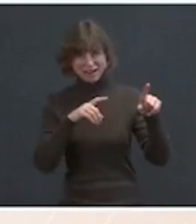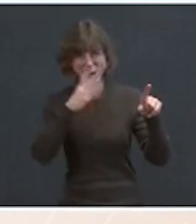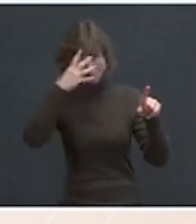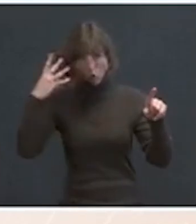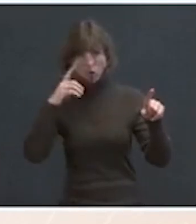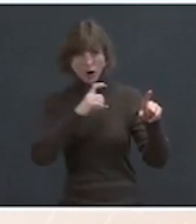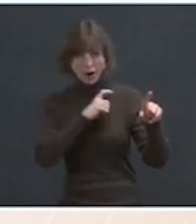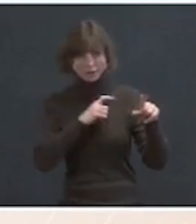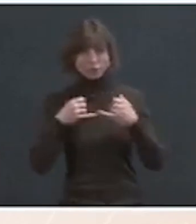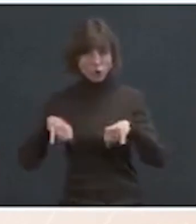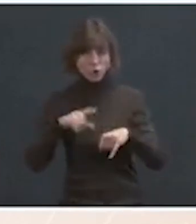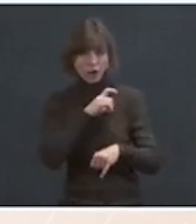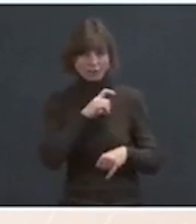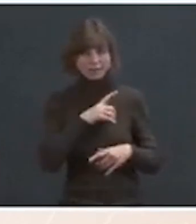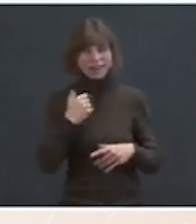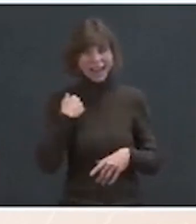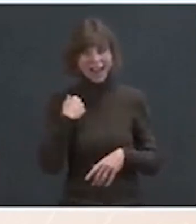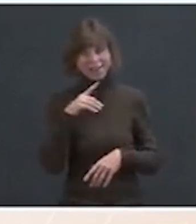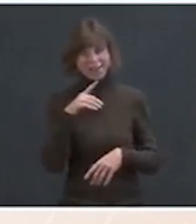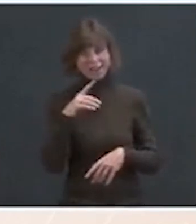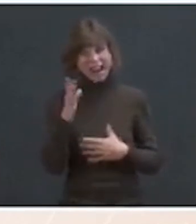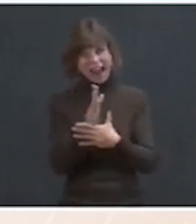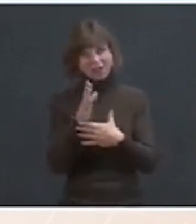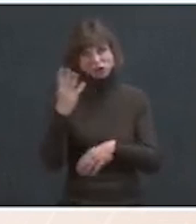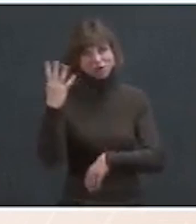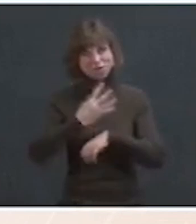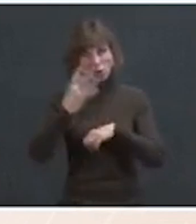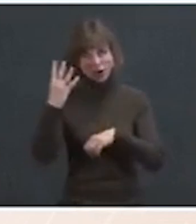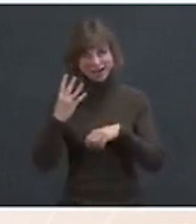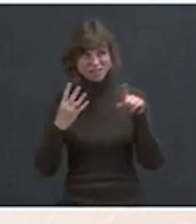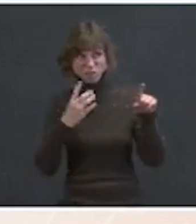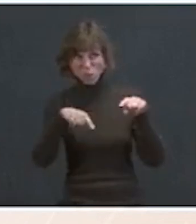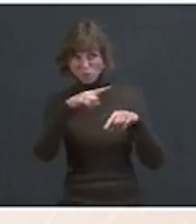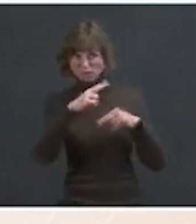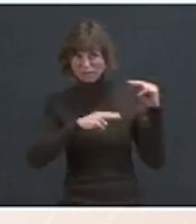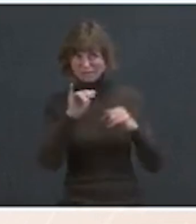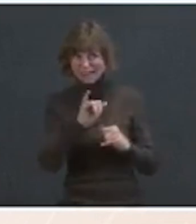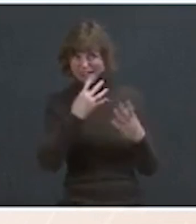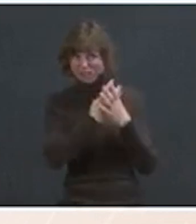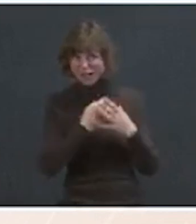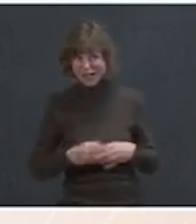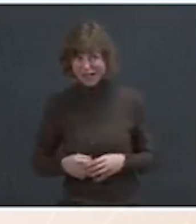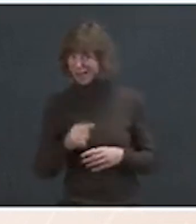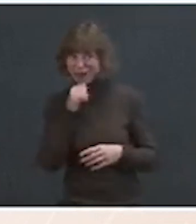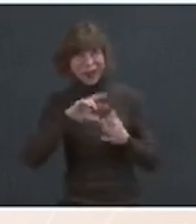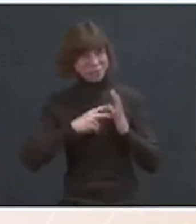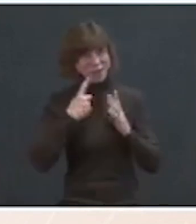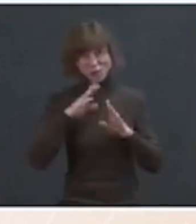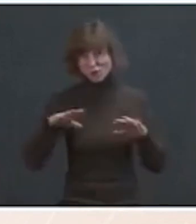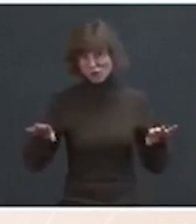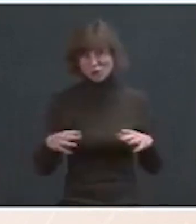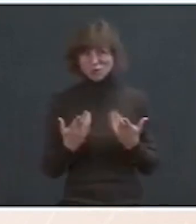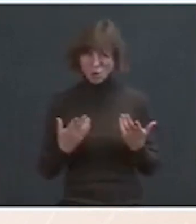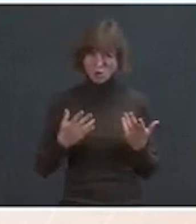average over 100 hours, 4 days, in these facilities that are jail-like facilities not meant for children. So how can you say that's